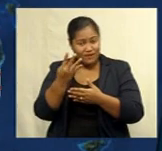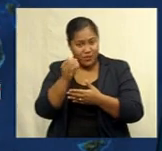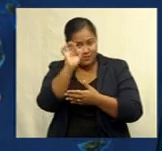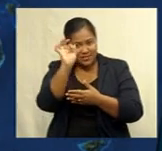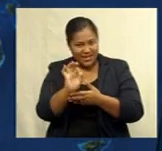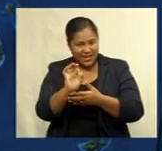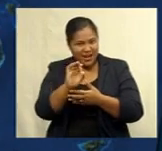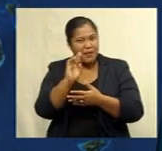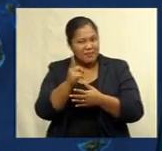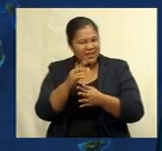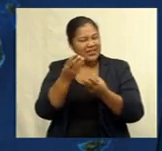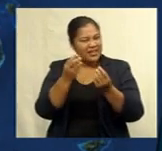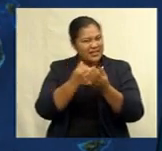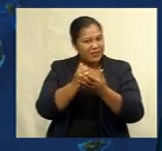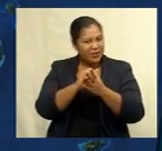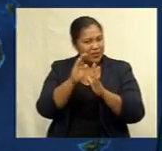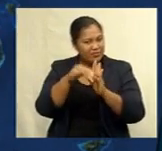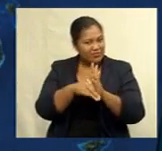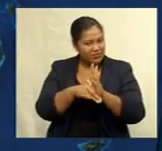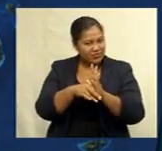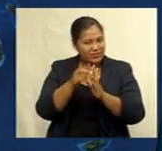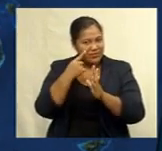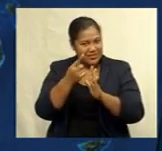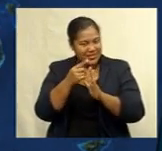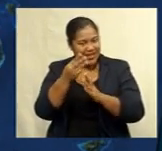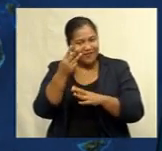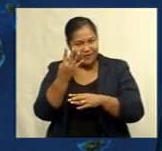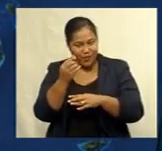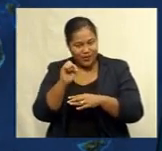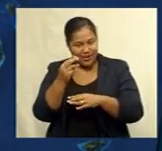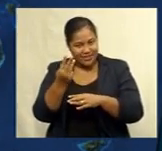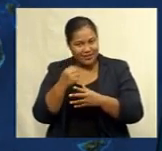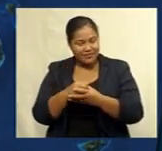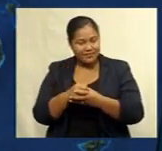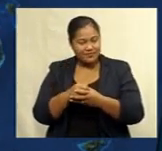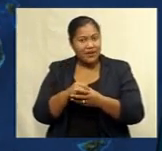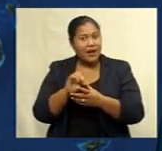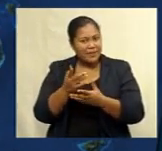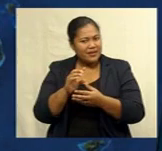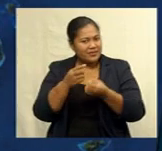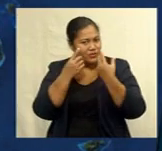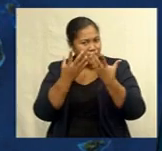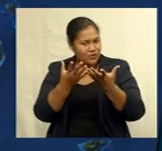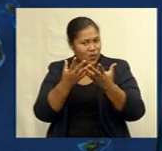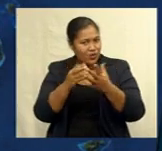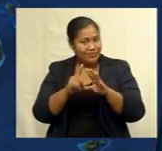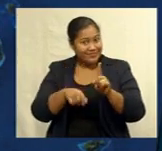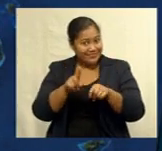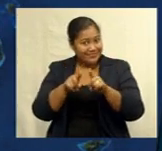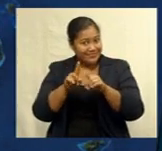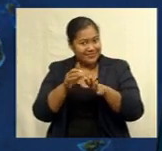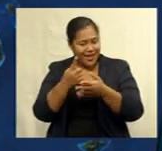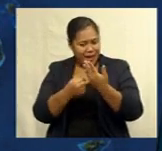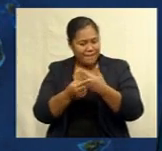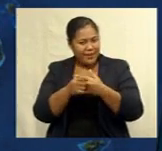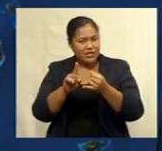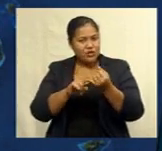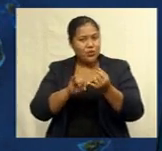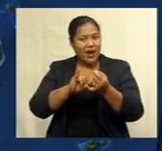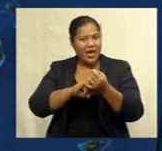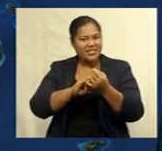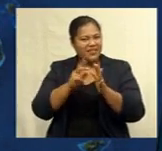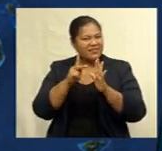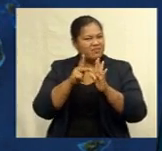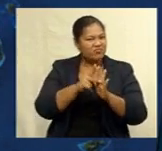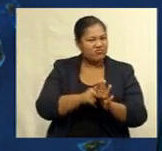number was downwardly revised to 4.3%. Perhaps a first sign that inflation may be peaking in the US, taking some pressure